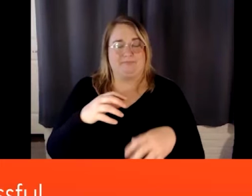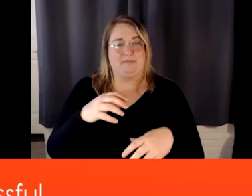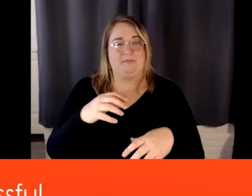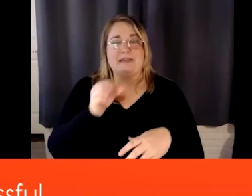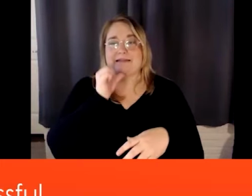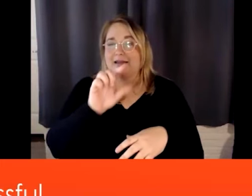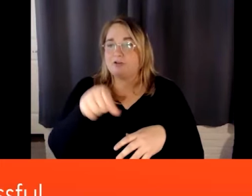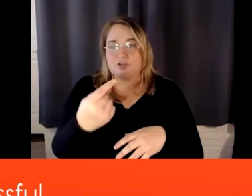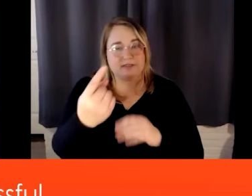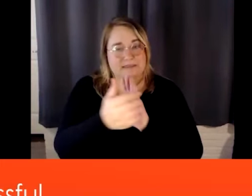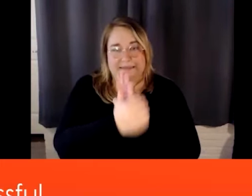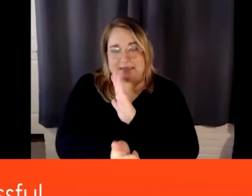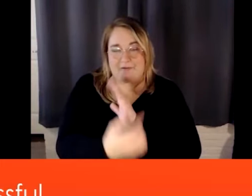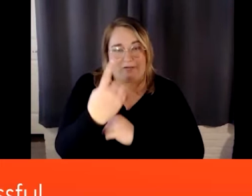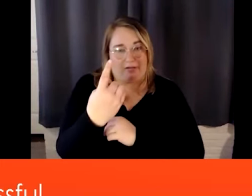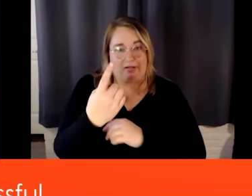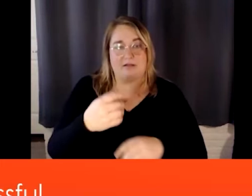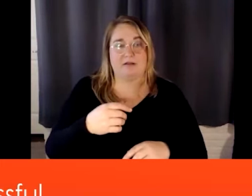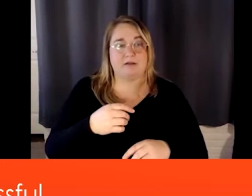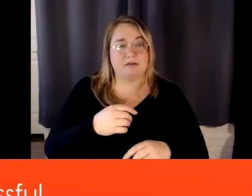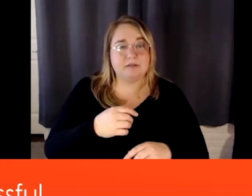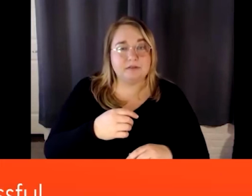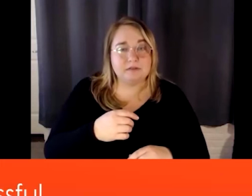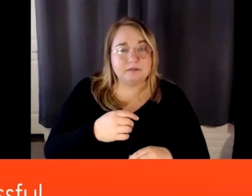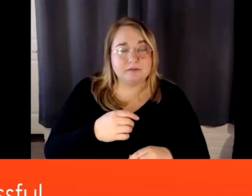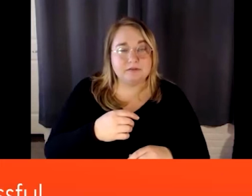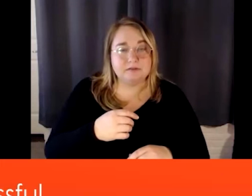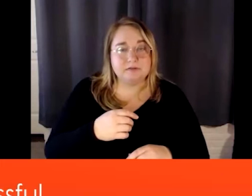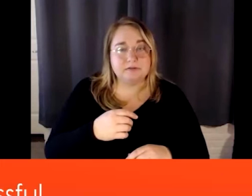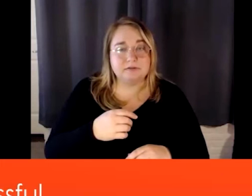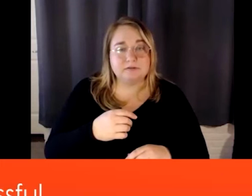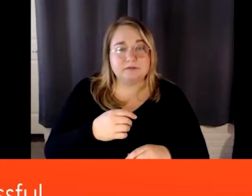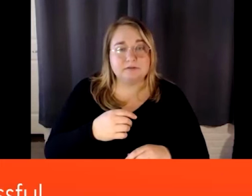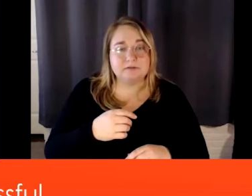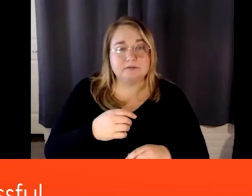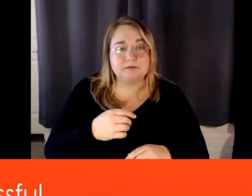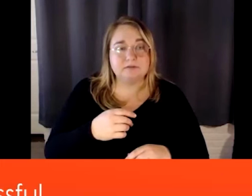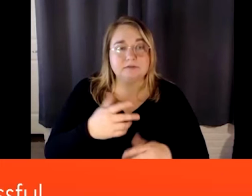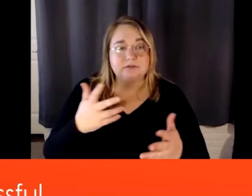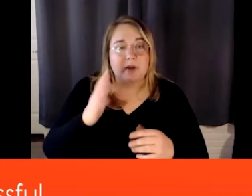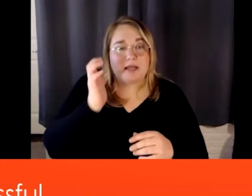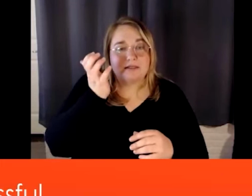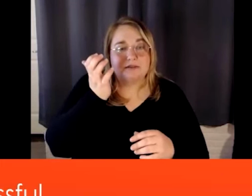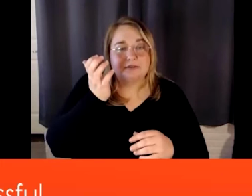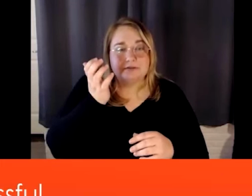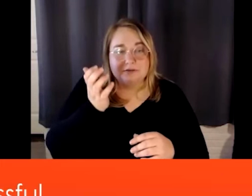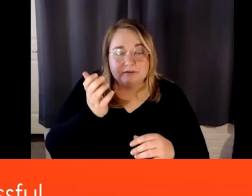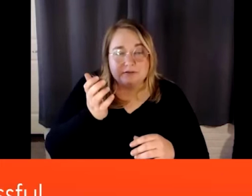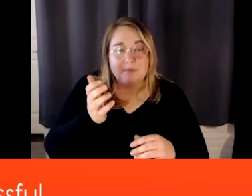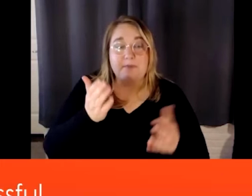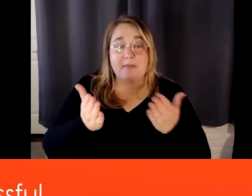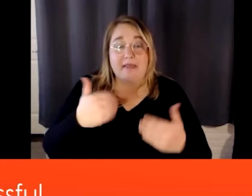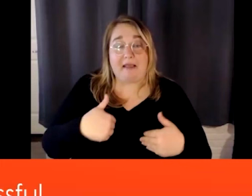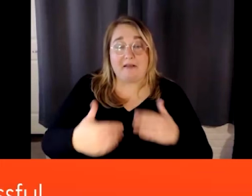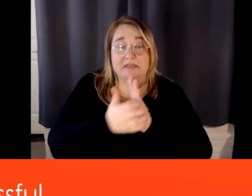is dispositions. So very often a student may have a skill. They may be able to